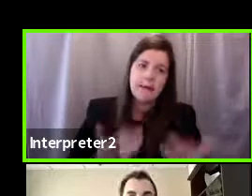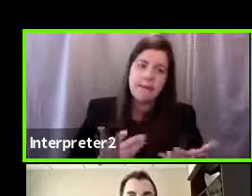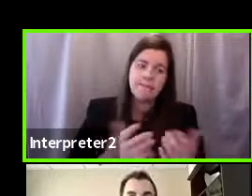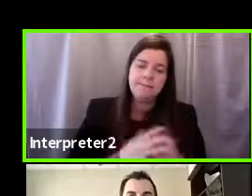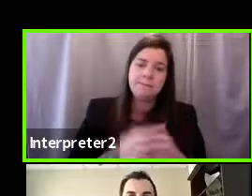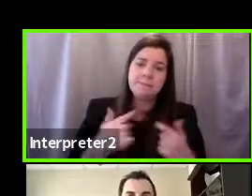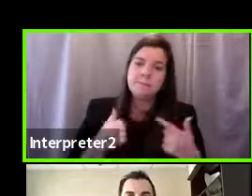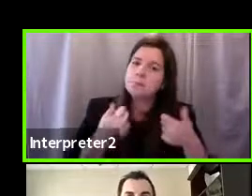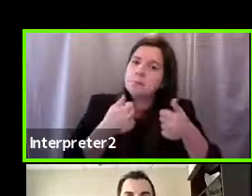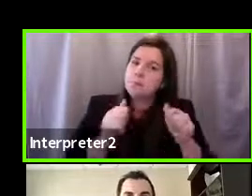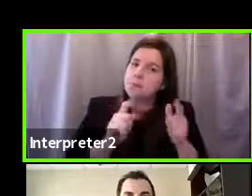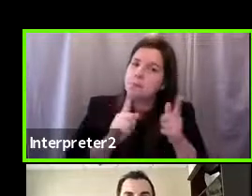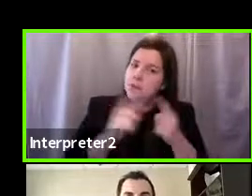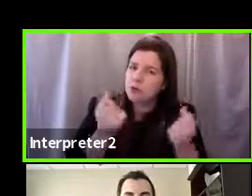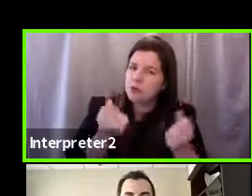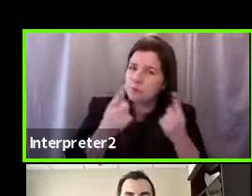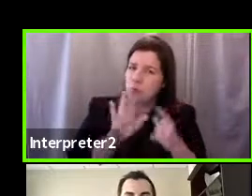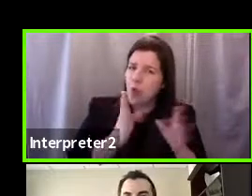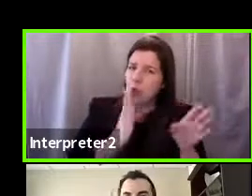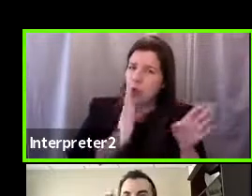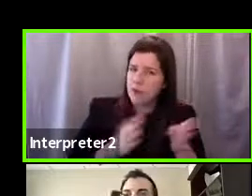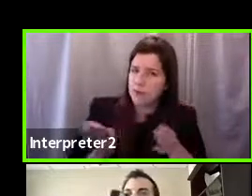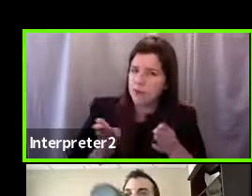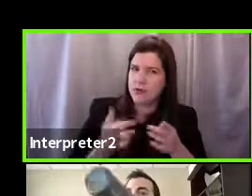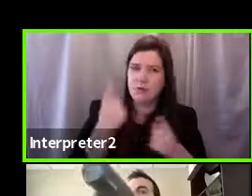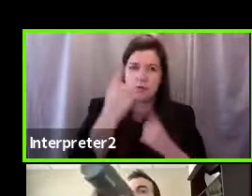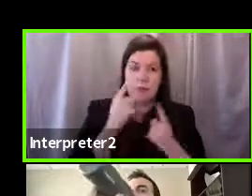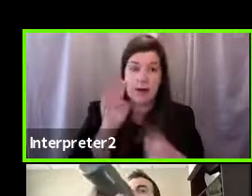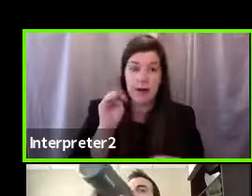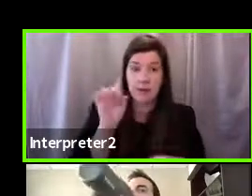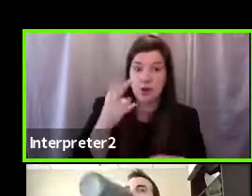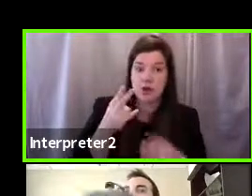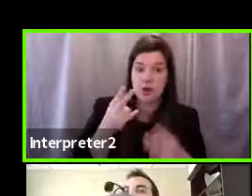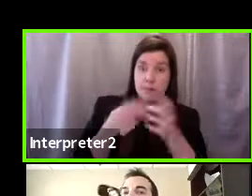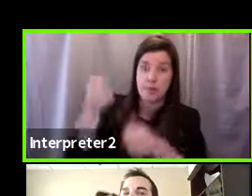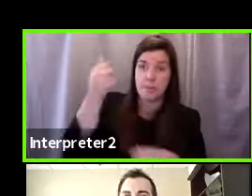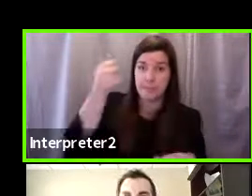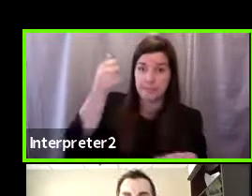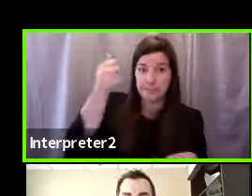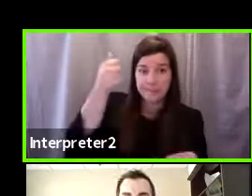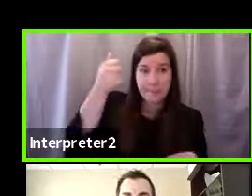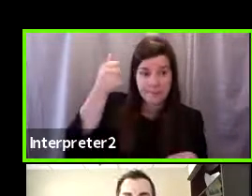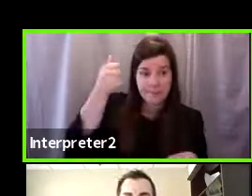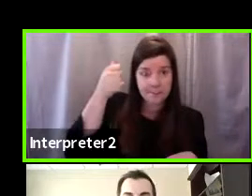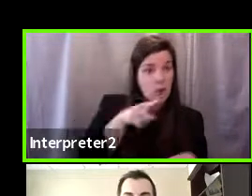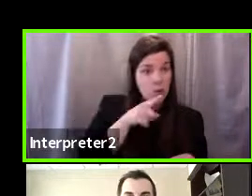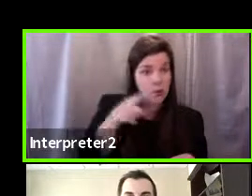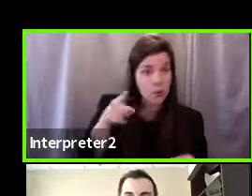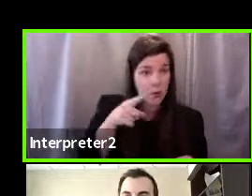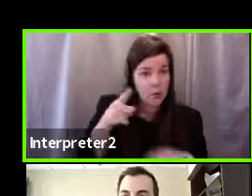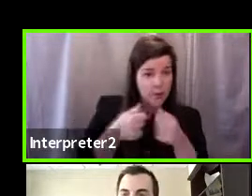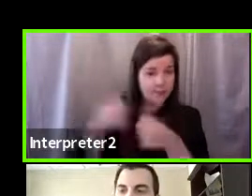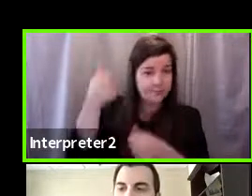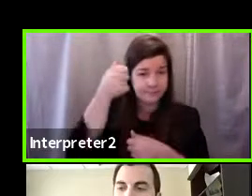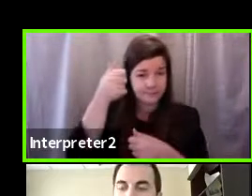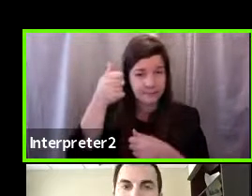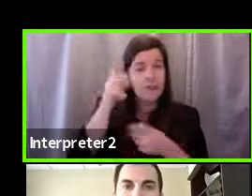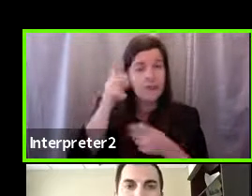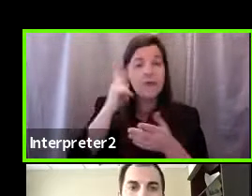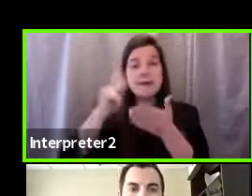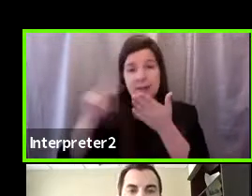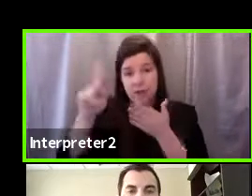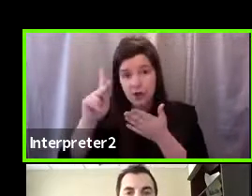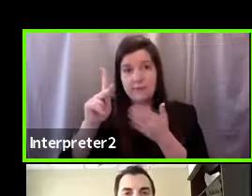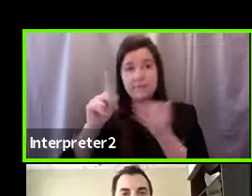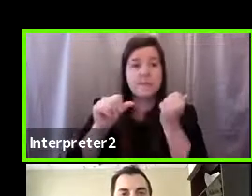the organization. Is the MDH at the top, you guys at the top line that we see there, secretary and assistant secretaries,